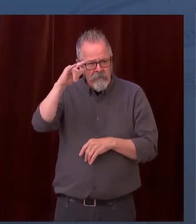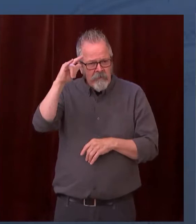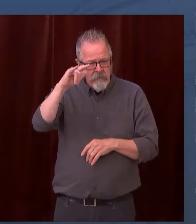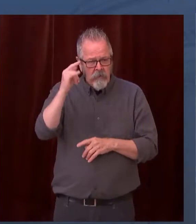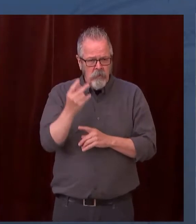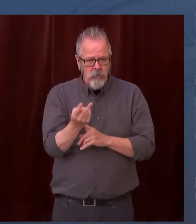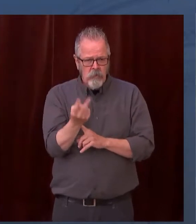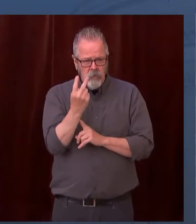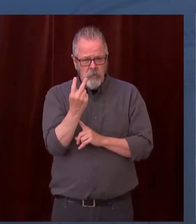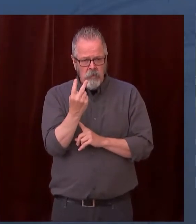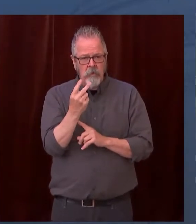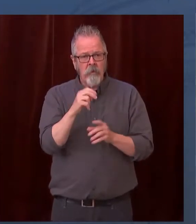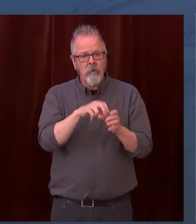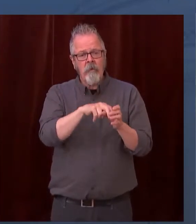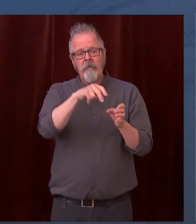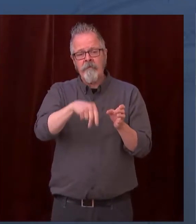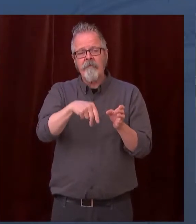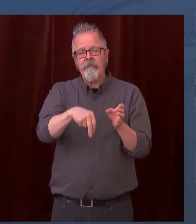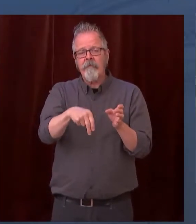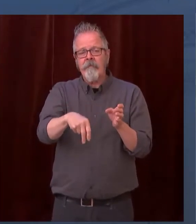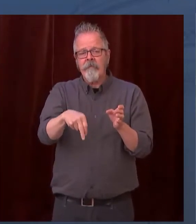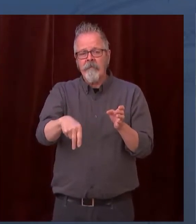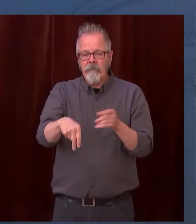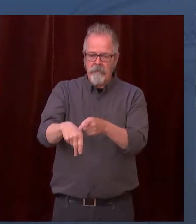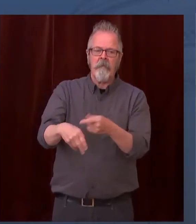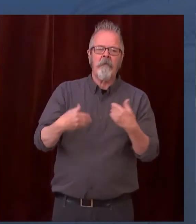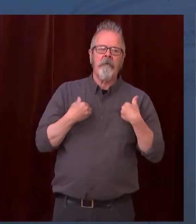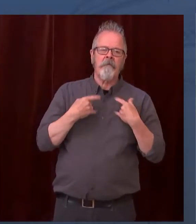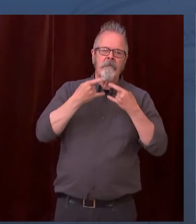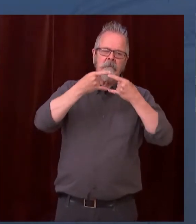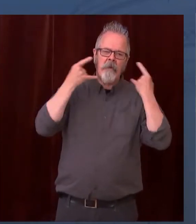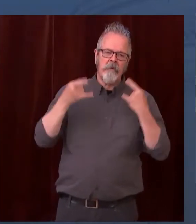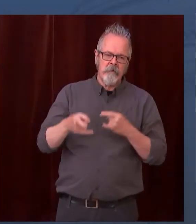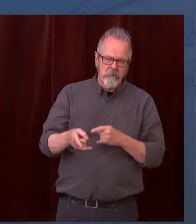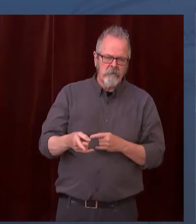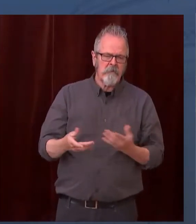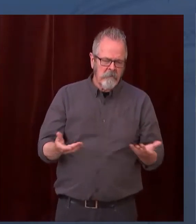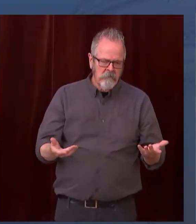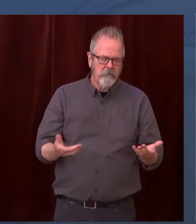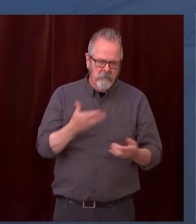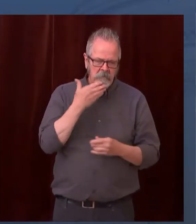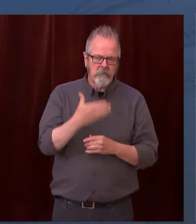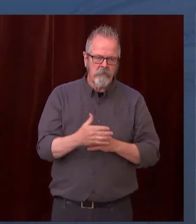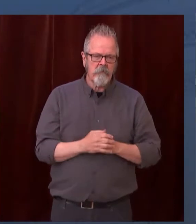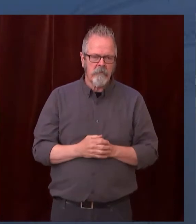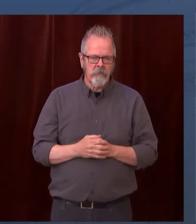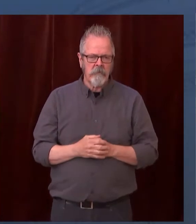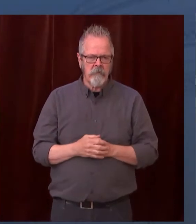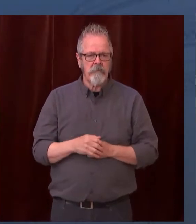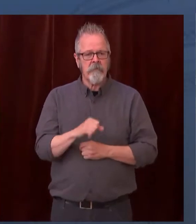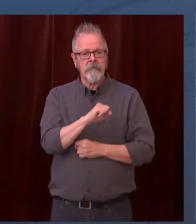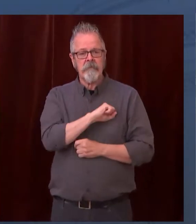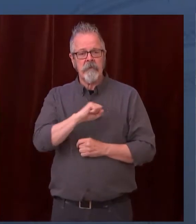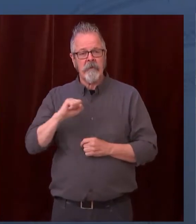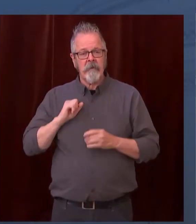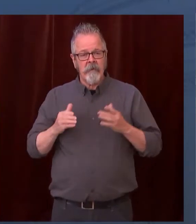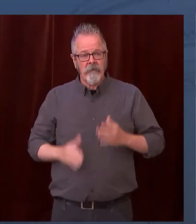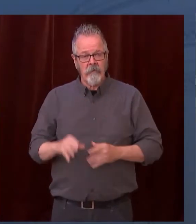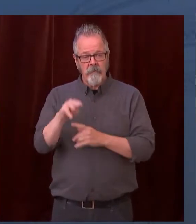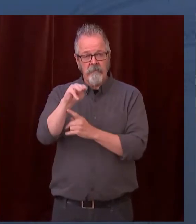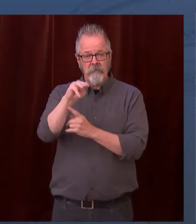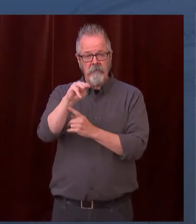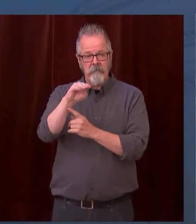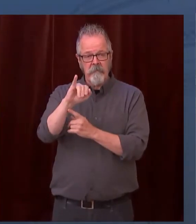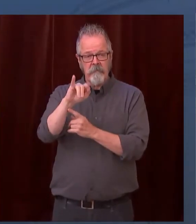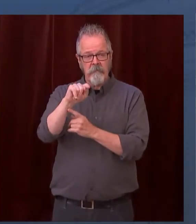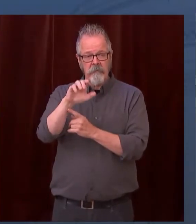variety of ways working through this. Republican Senator Mitch McConnell has talked about, look, all this is putting on a